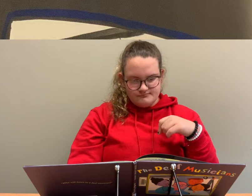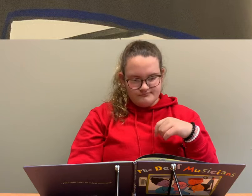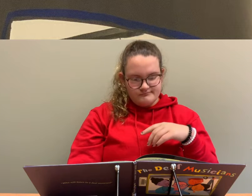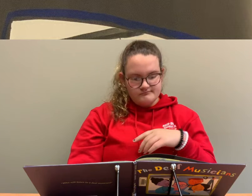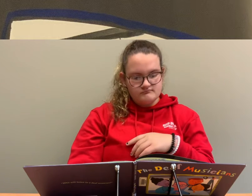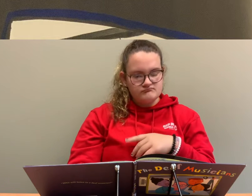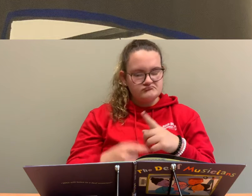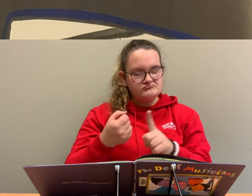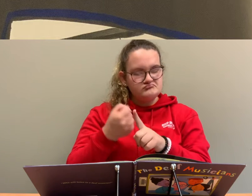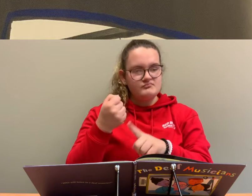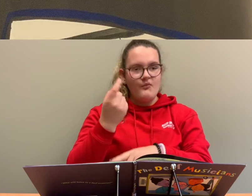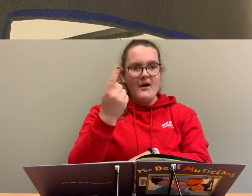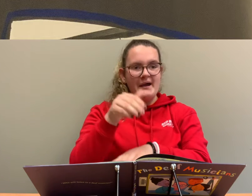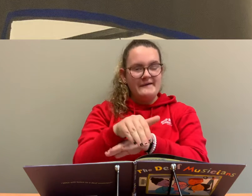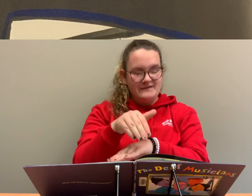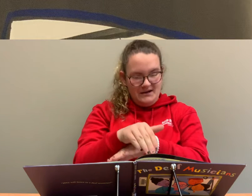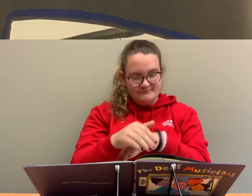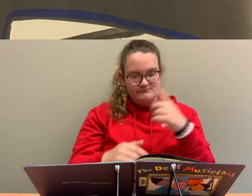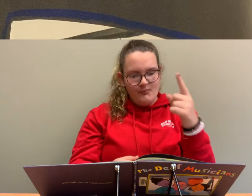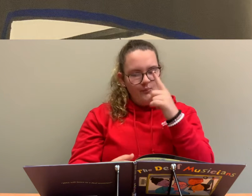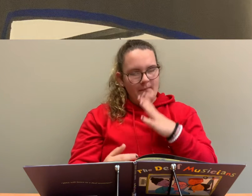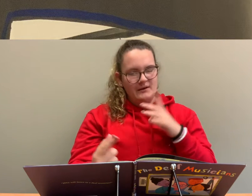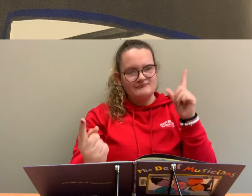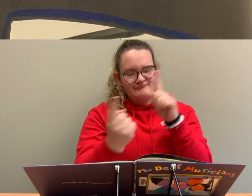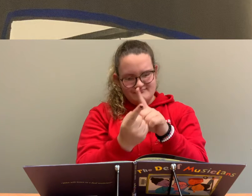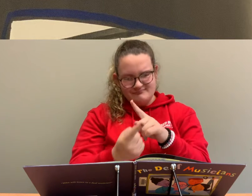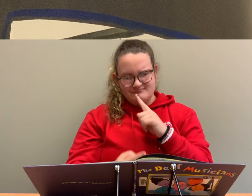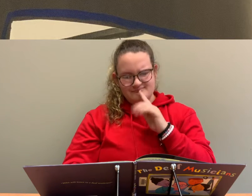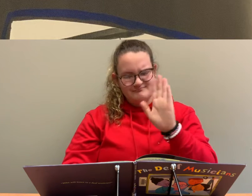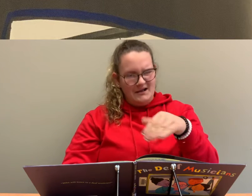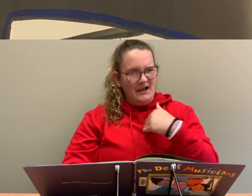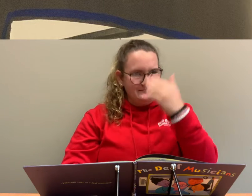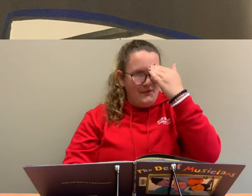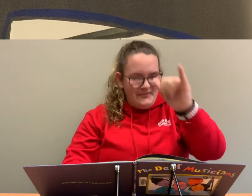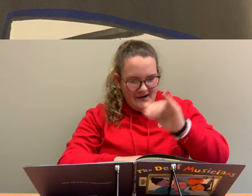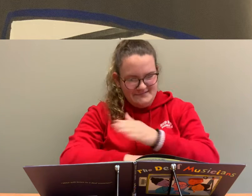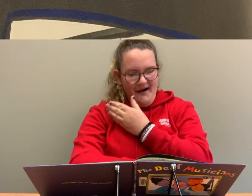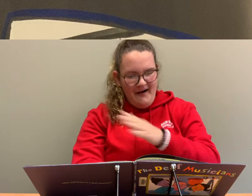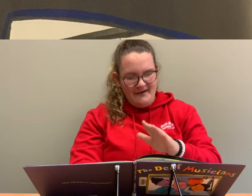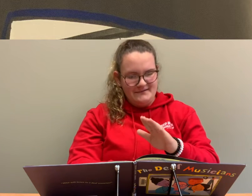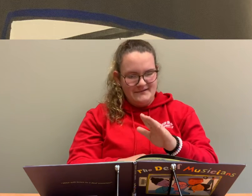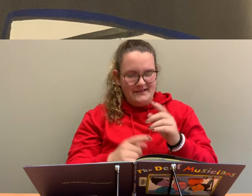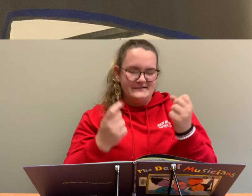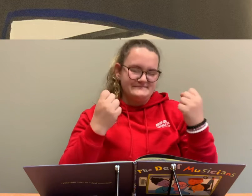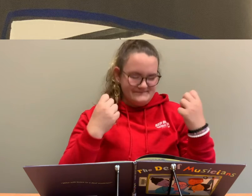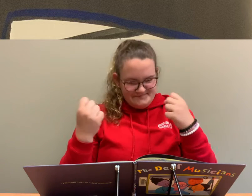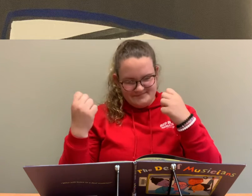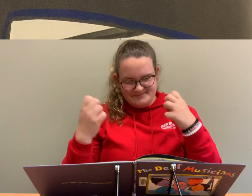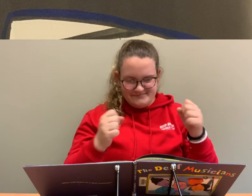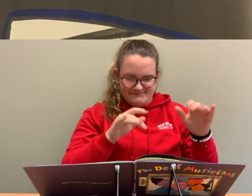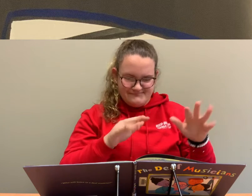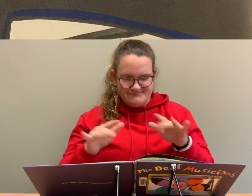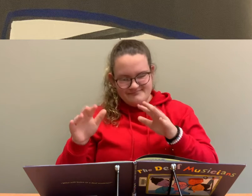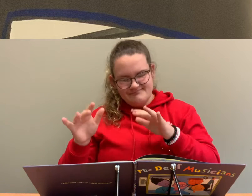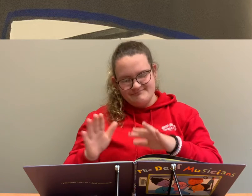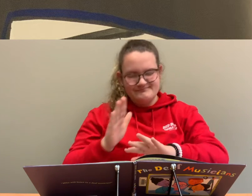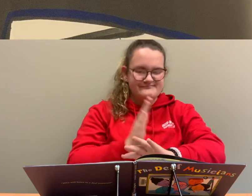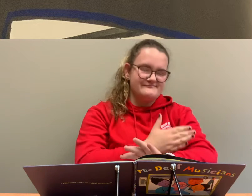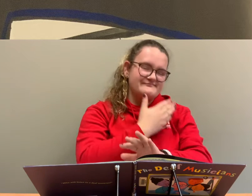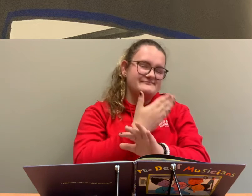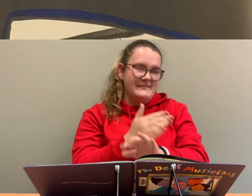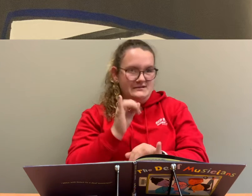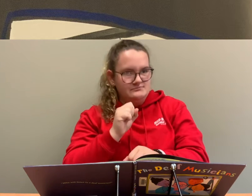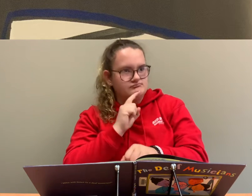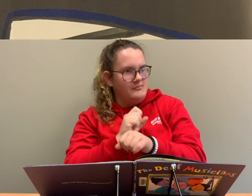that people would come to see their music. And one evening, a woman walked up to them and said, "Hey, I know that song,"